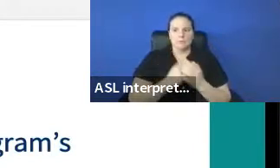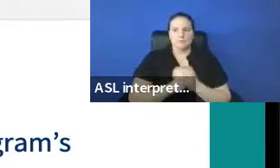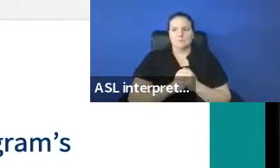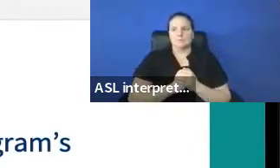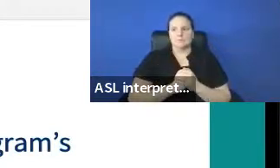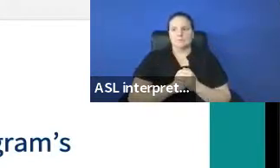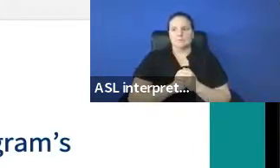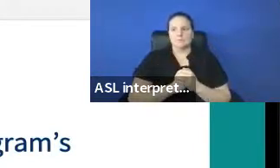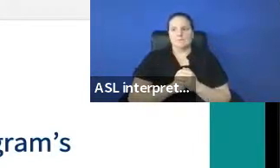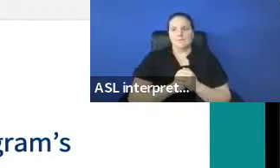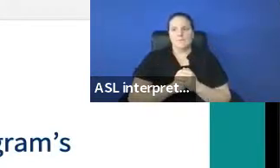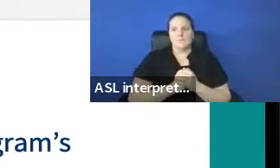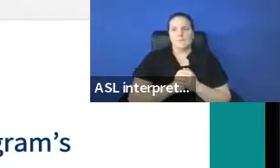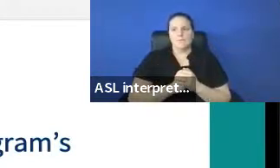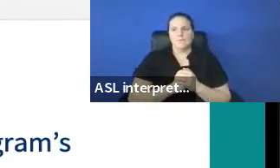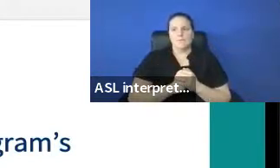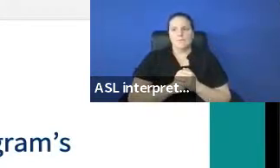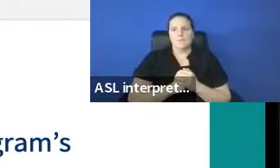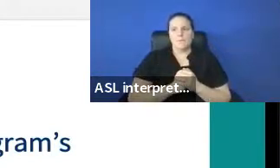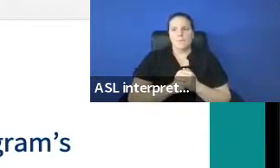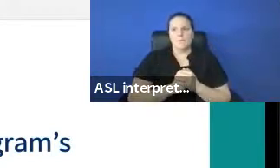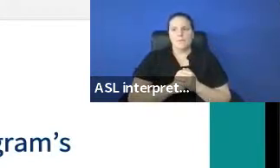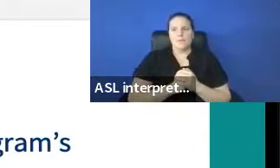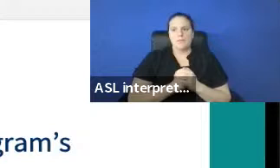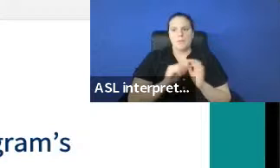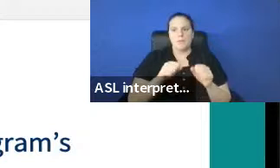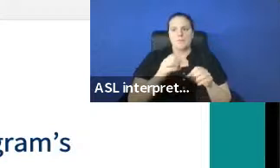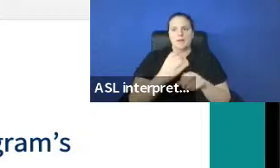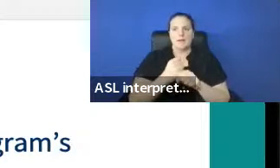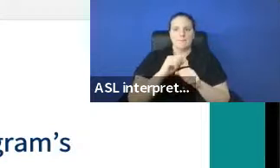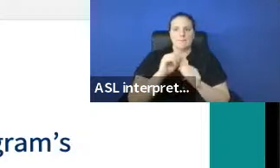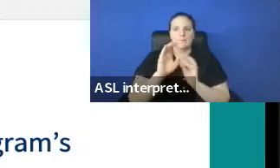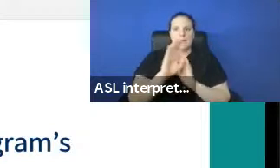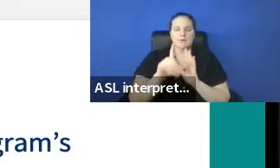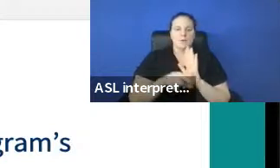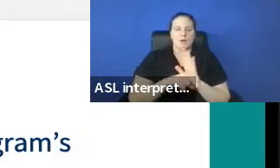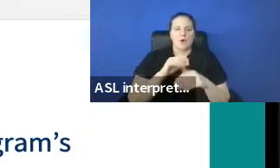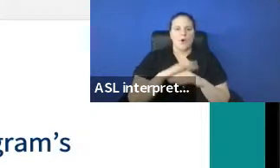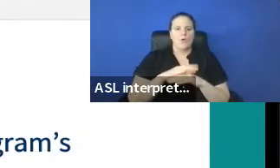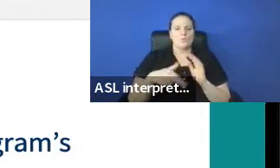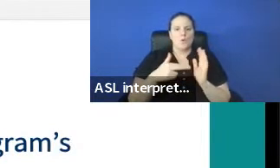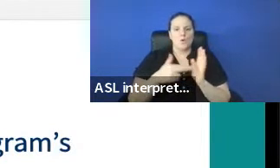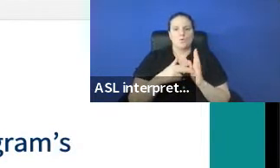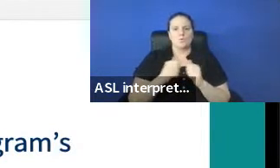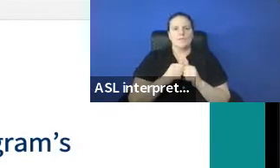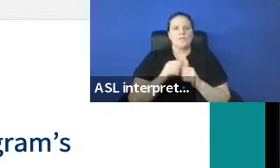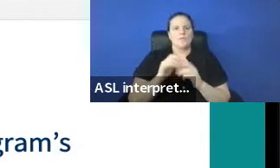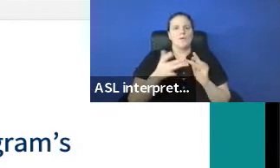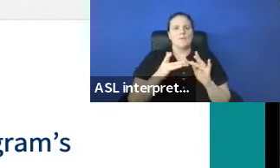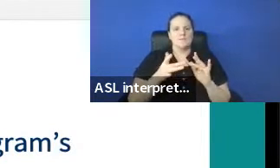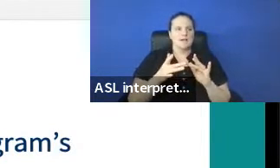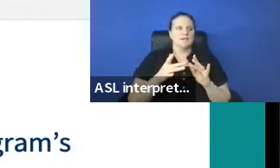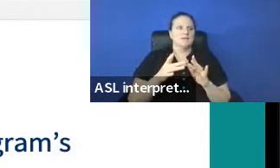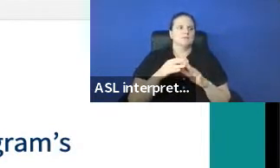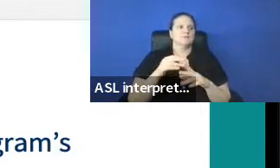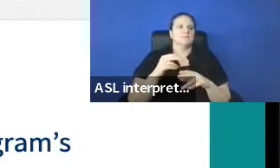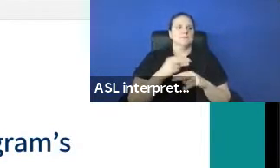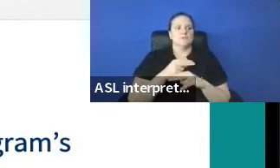And you can get background on our role there at the website